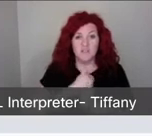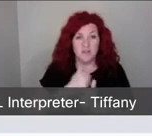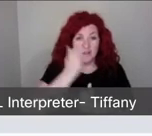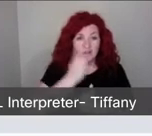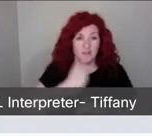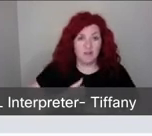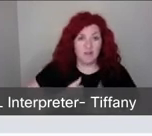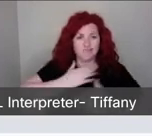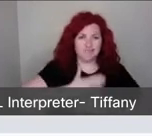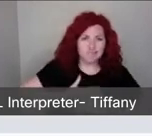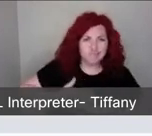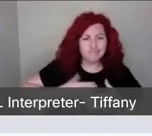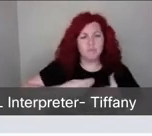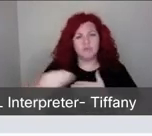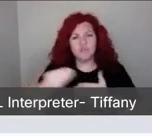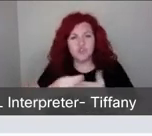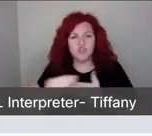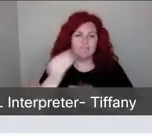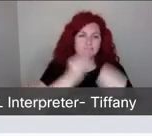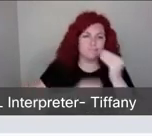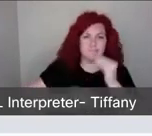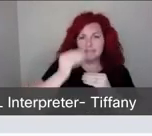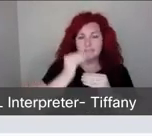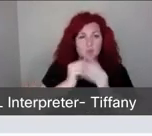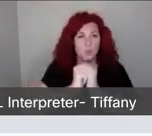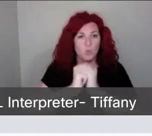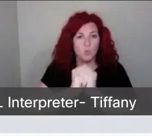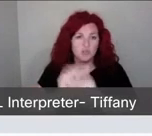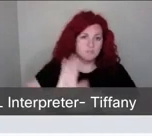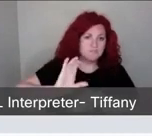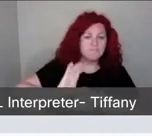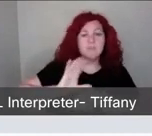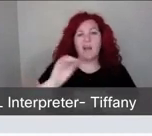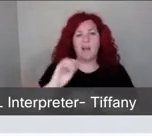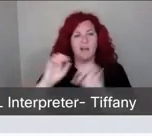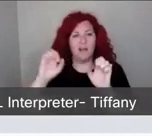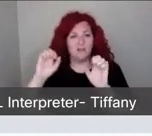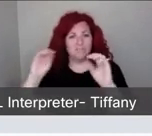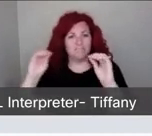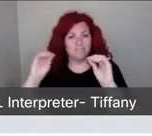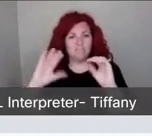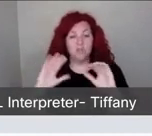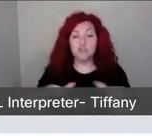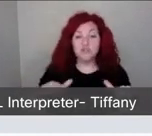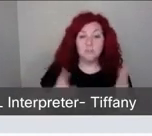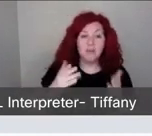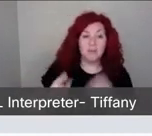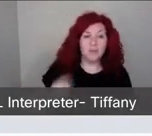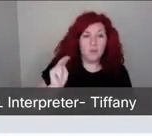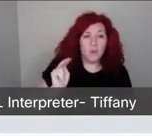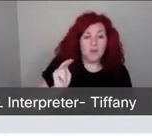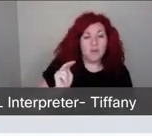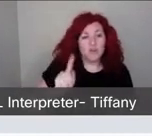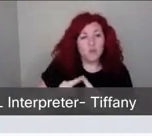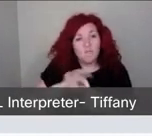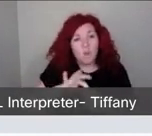dine, worship, and educate our children. Yes, we do sometimes go beyond up north or out west to vote, to